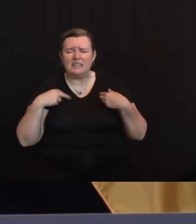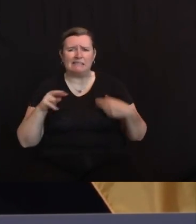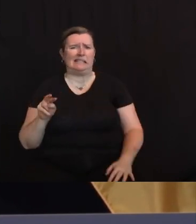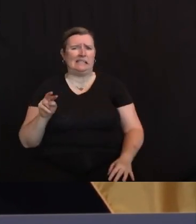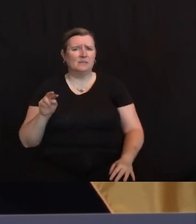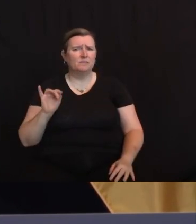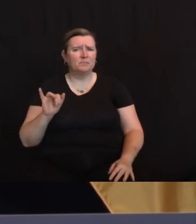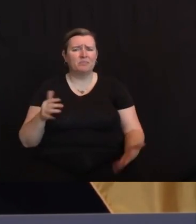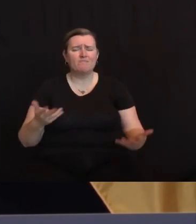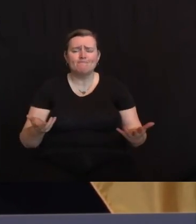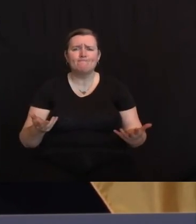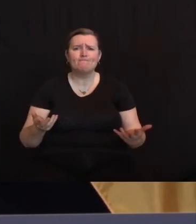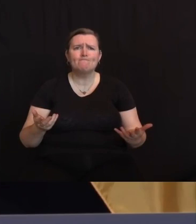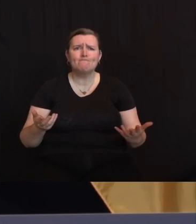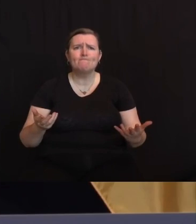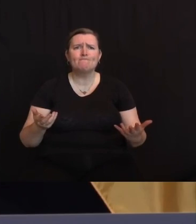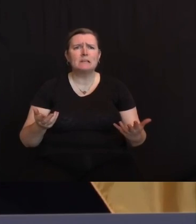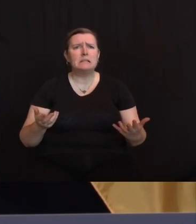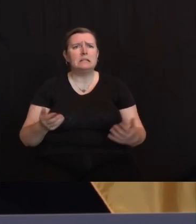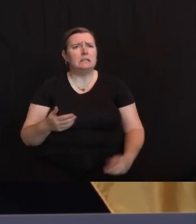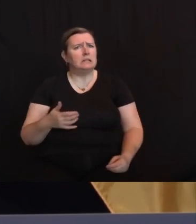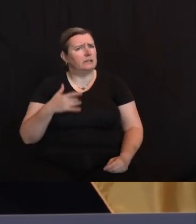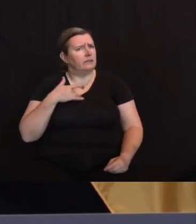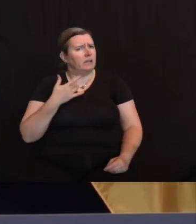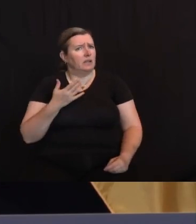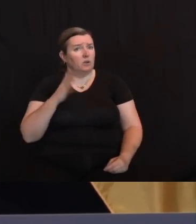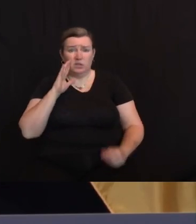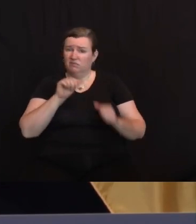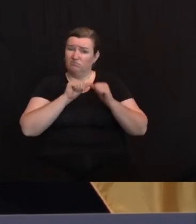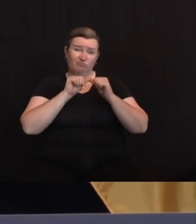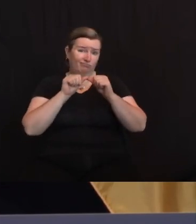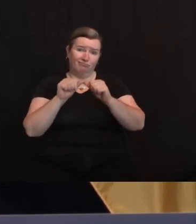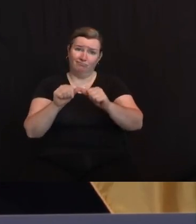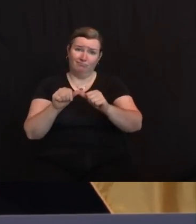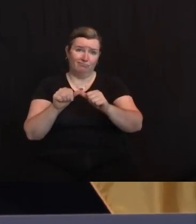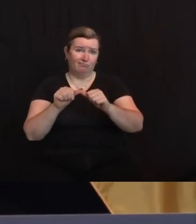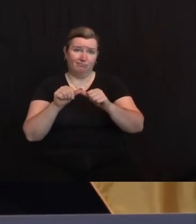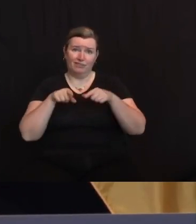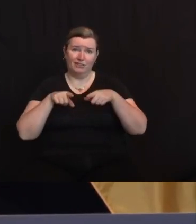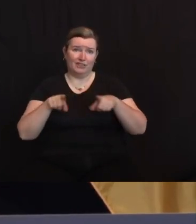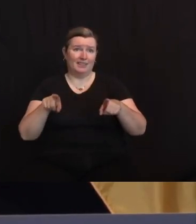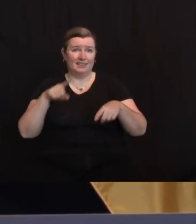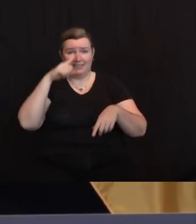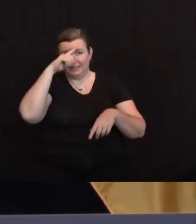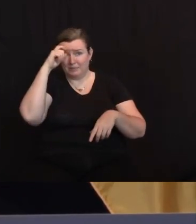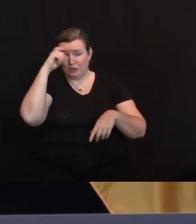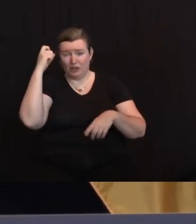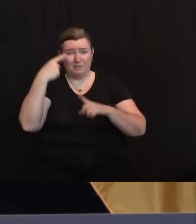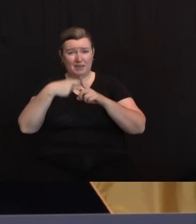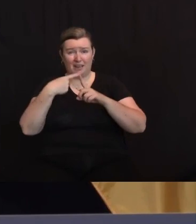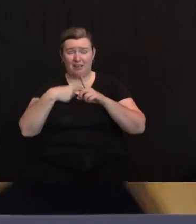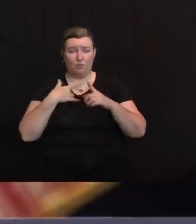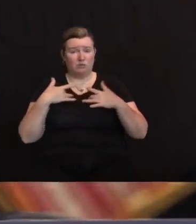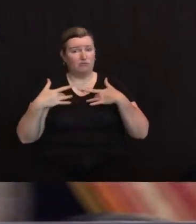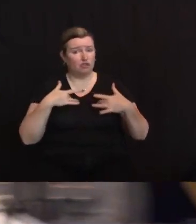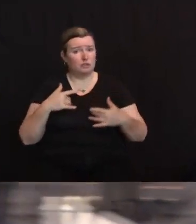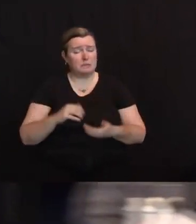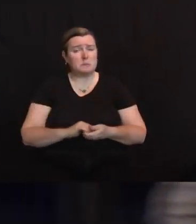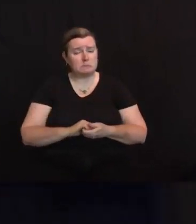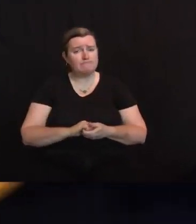likelihood of it continuing through the warm summer months gives us a tremendous amount of concern. I mean, as we said, the